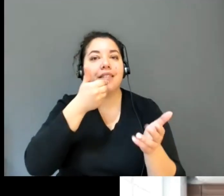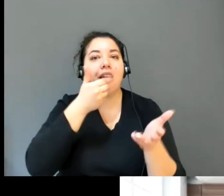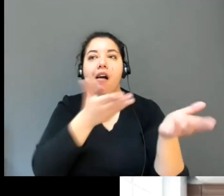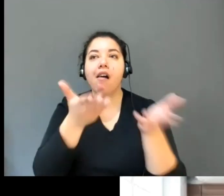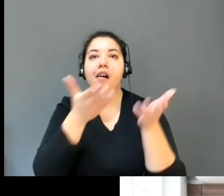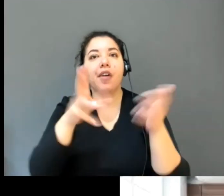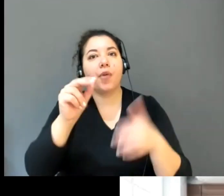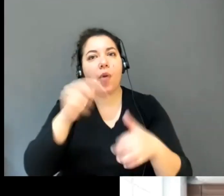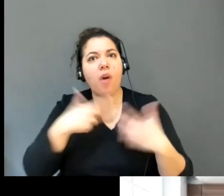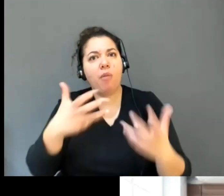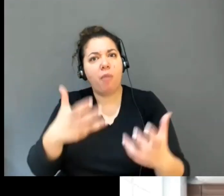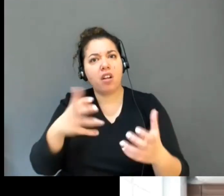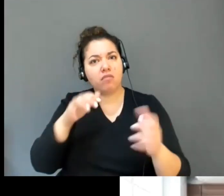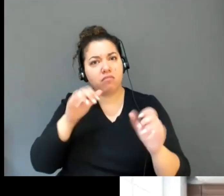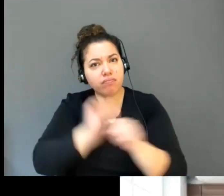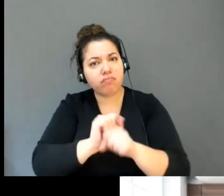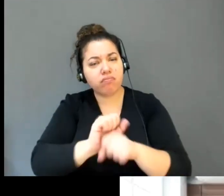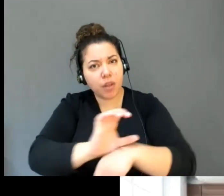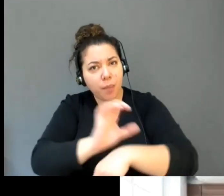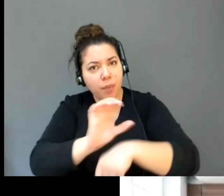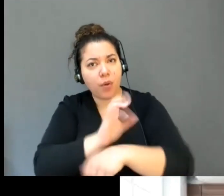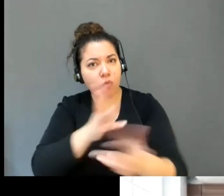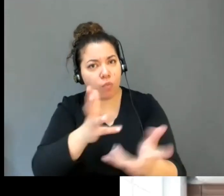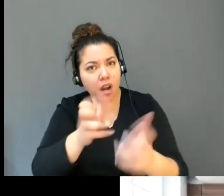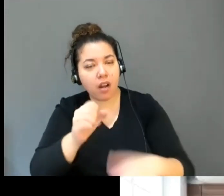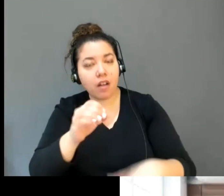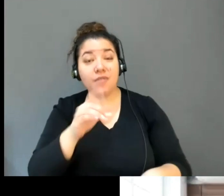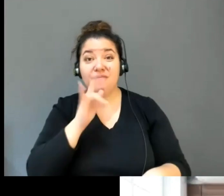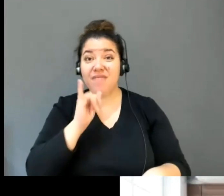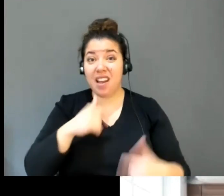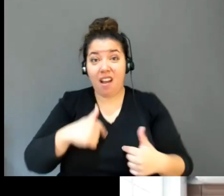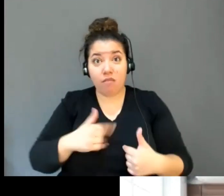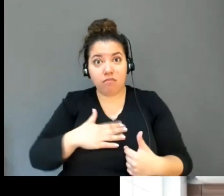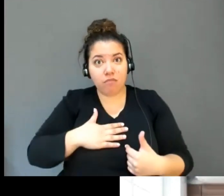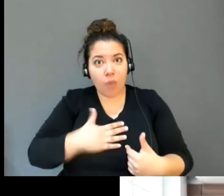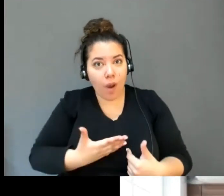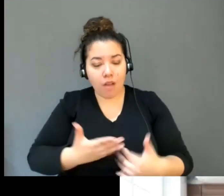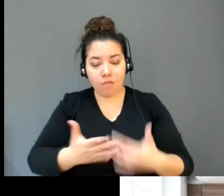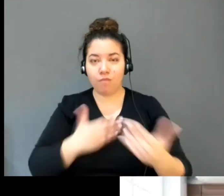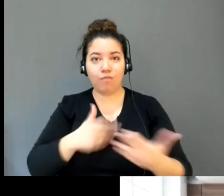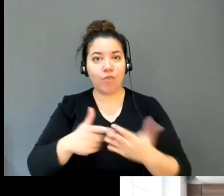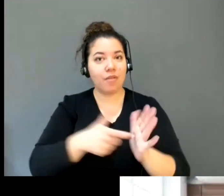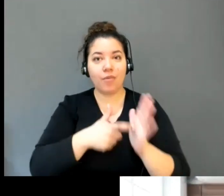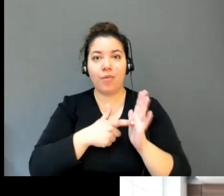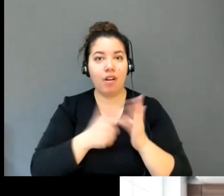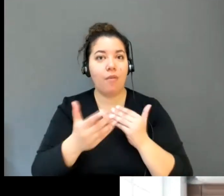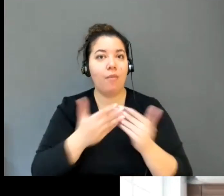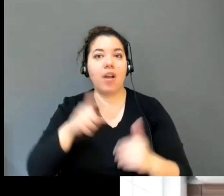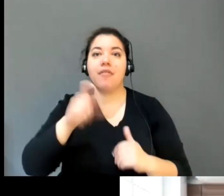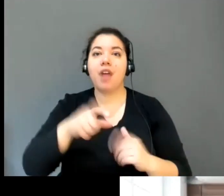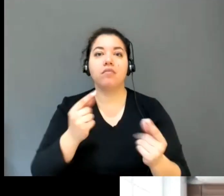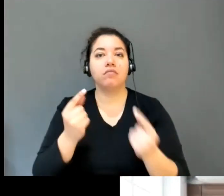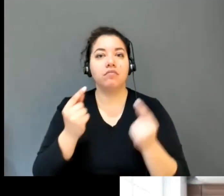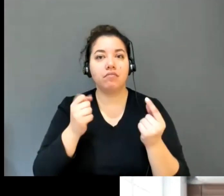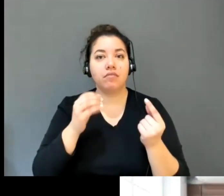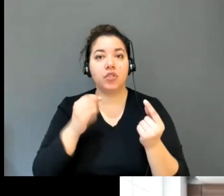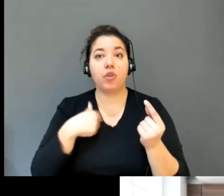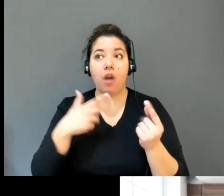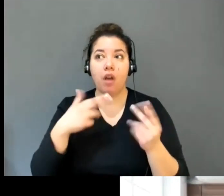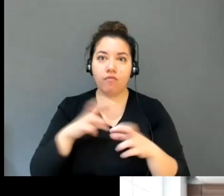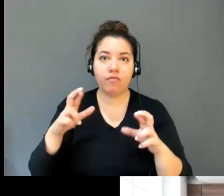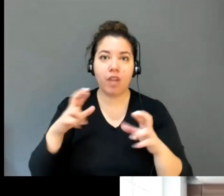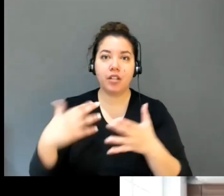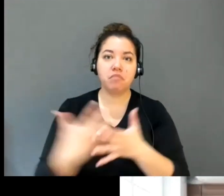the day, I just was willing to do anything, to get a job doing the things that I really